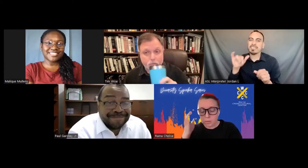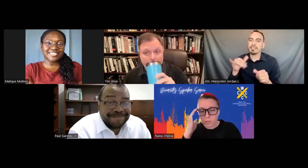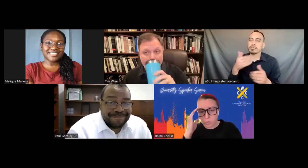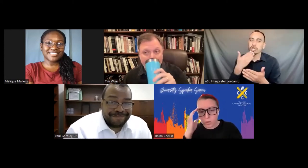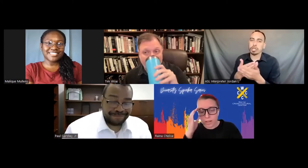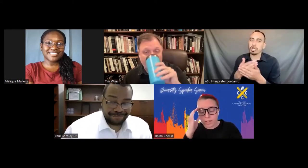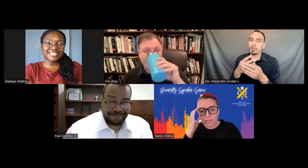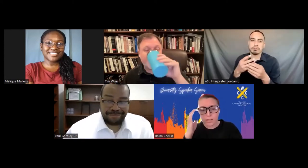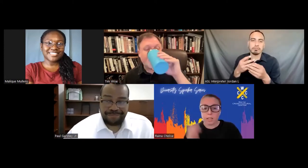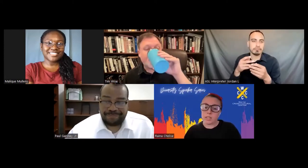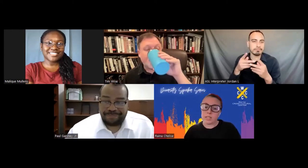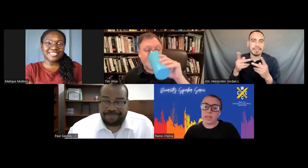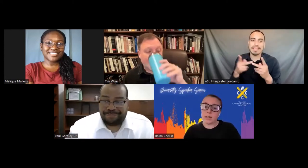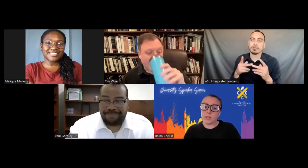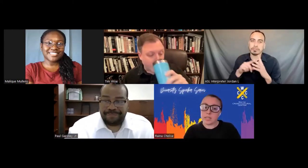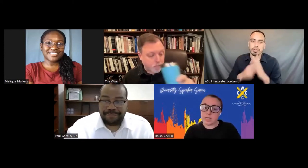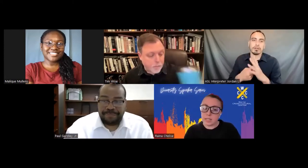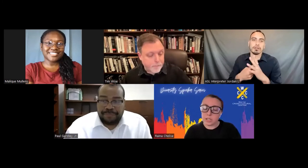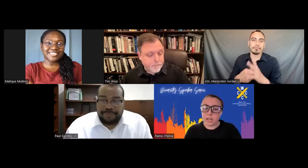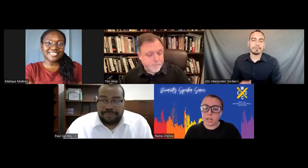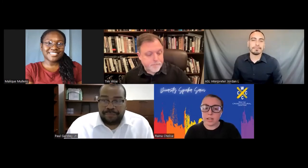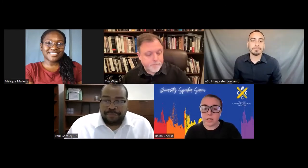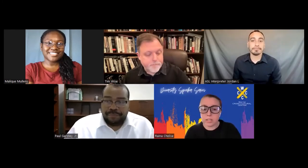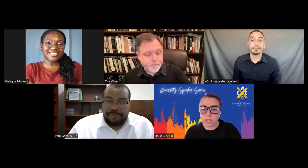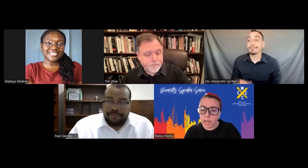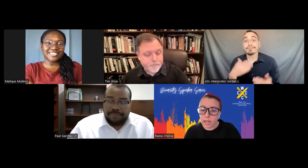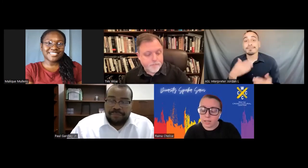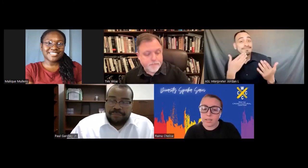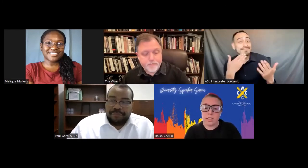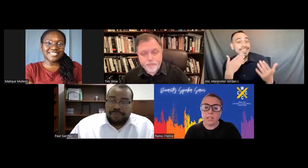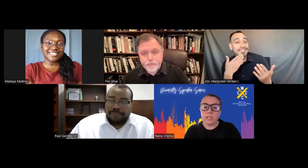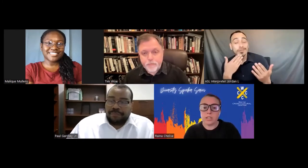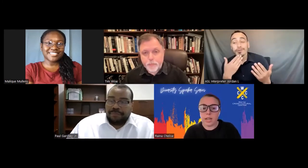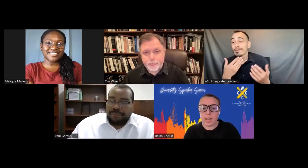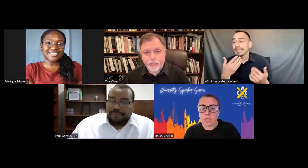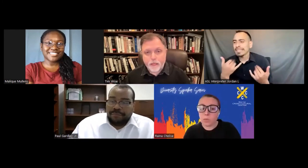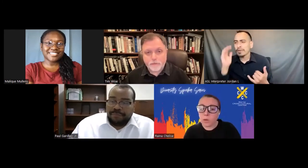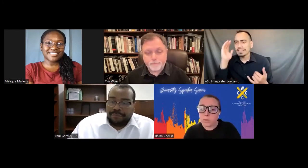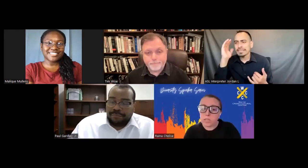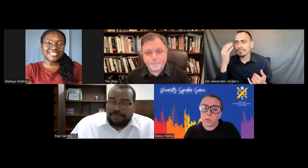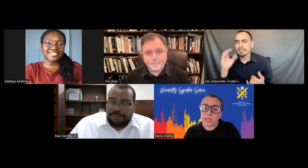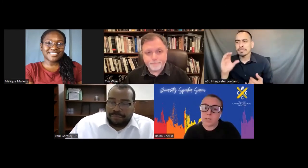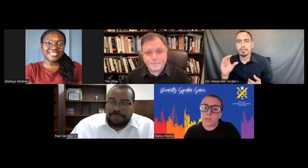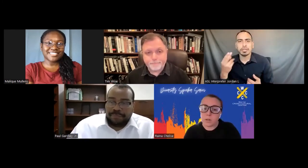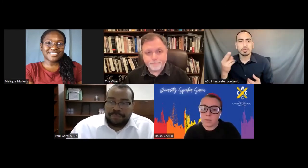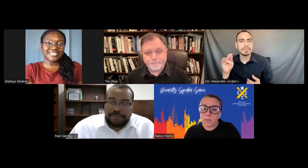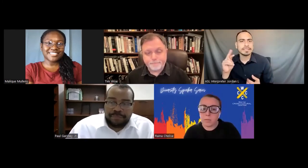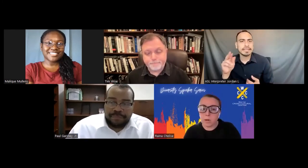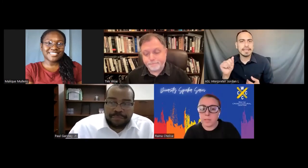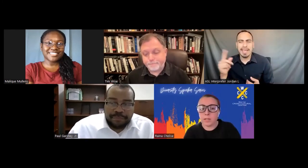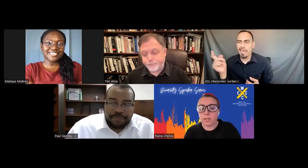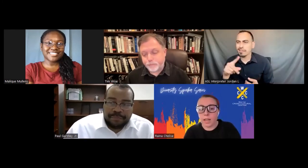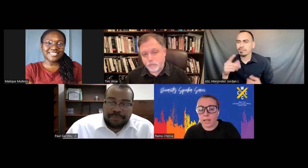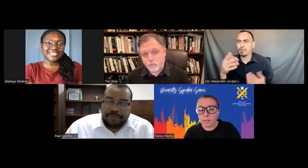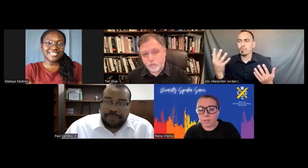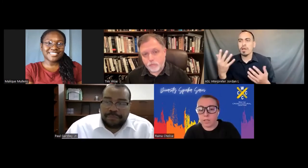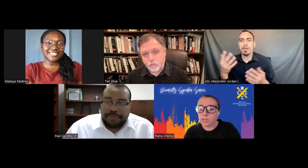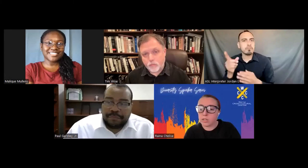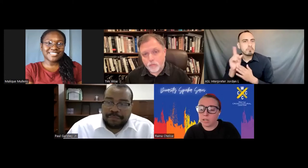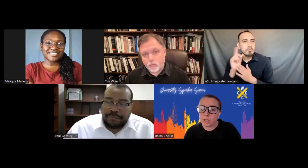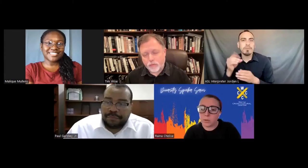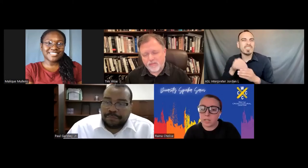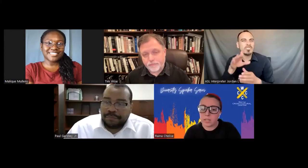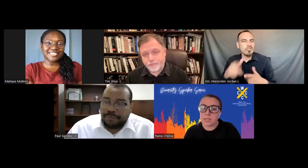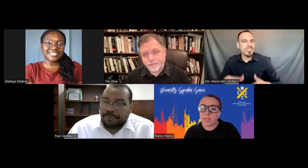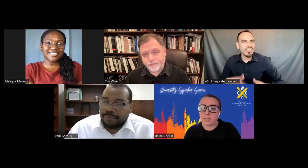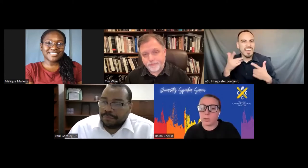Thank you, Mr. Wise. And it looks like Christina shared here in the chat. She asked, what was the transformative moment in your life that